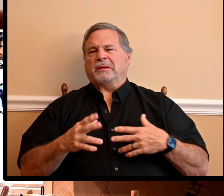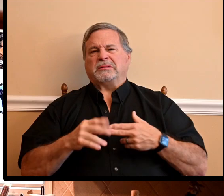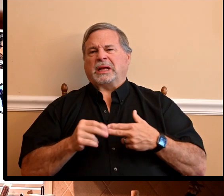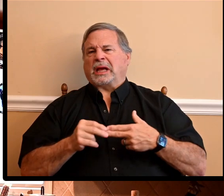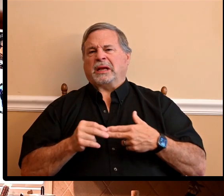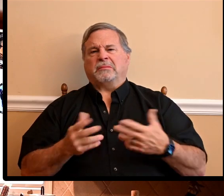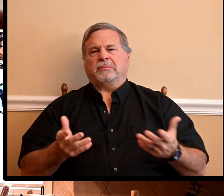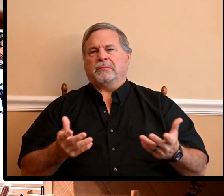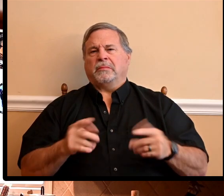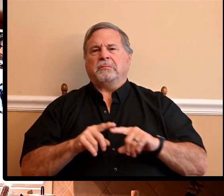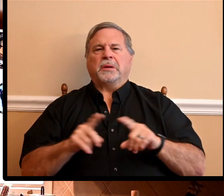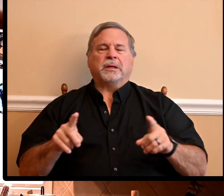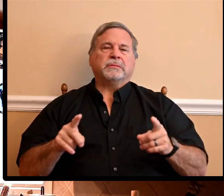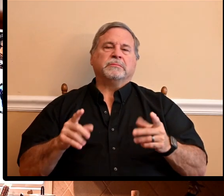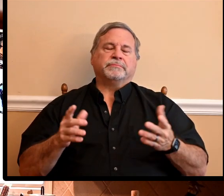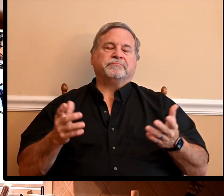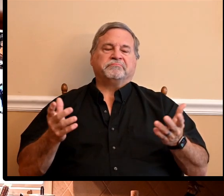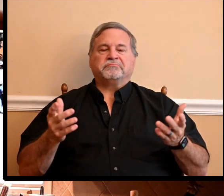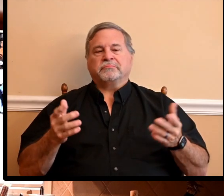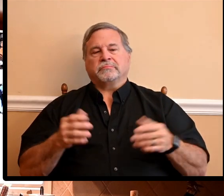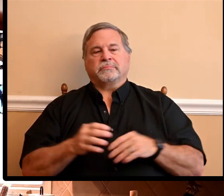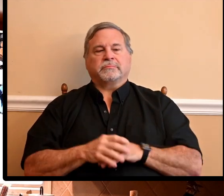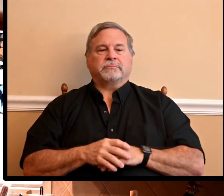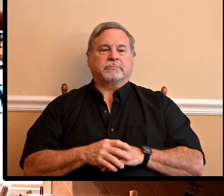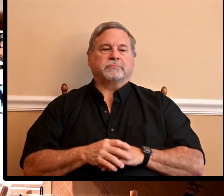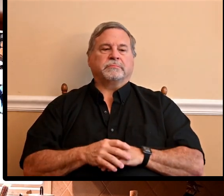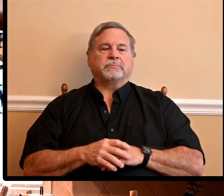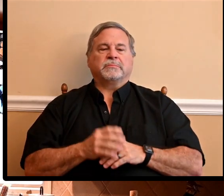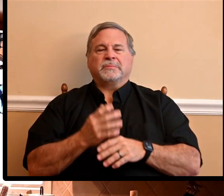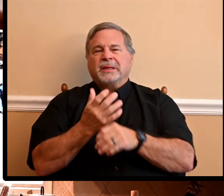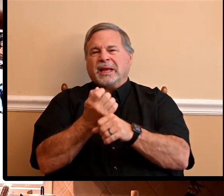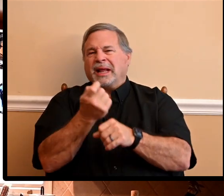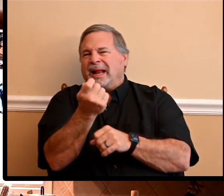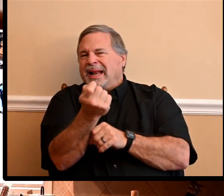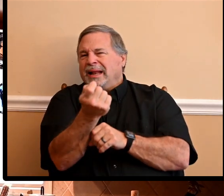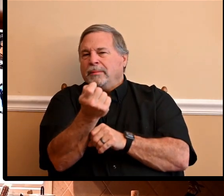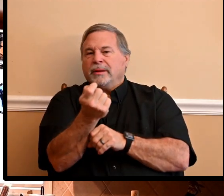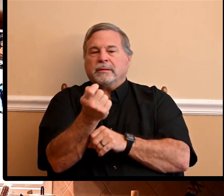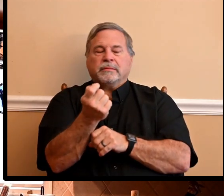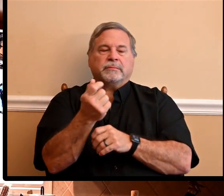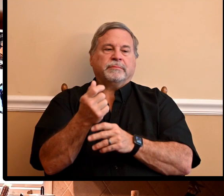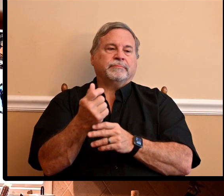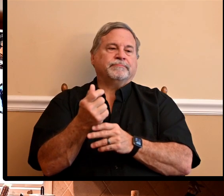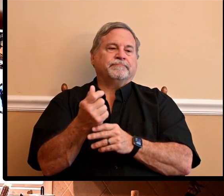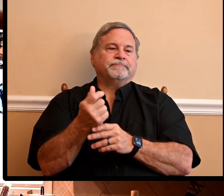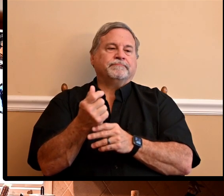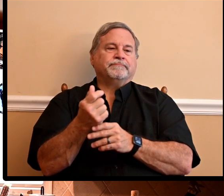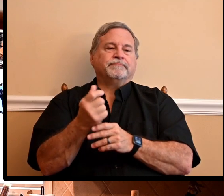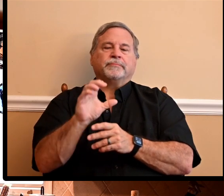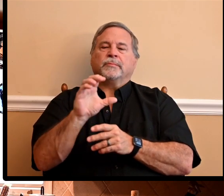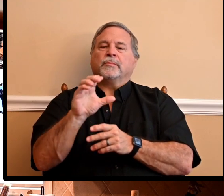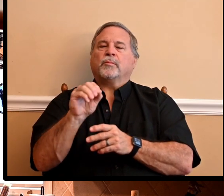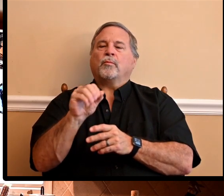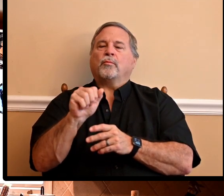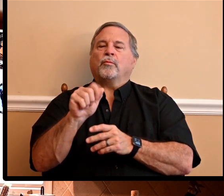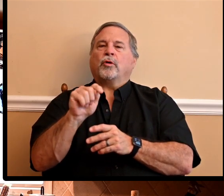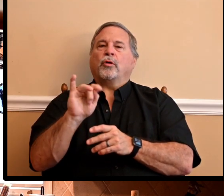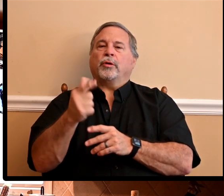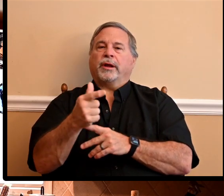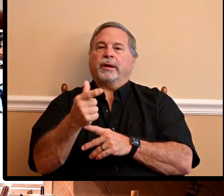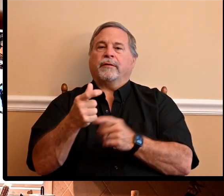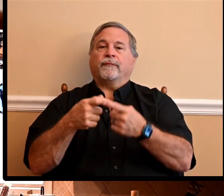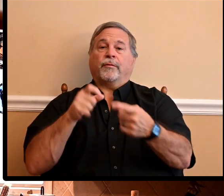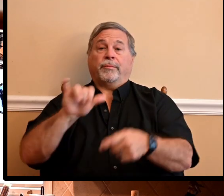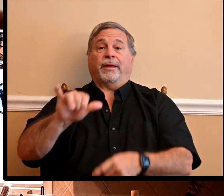as worried about them sticking to anything, but you get a little bit of